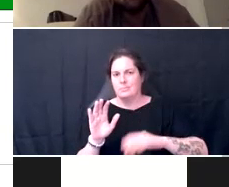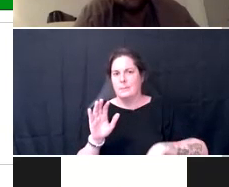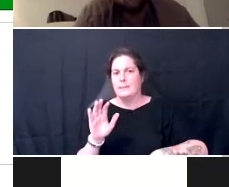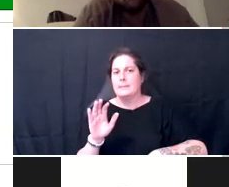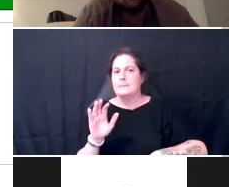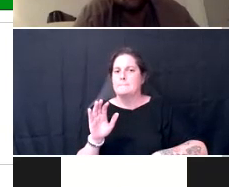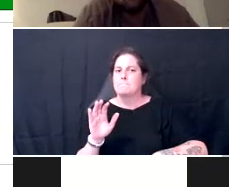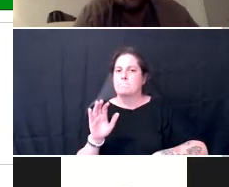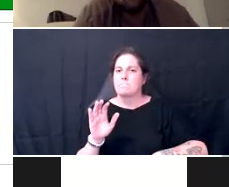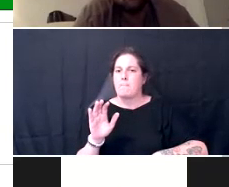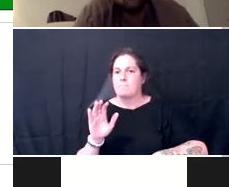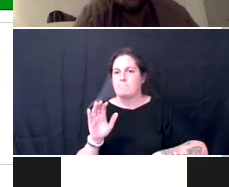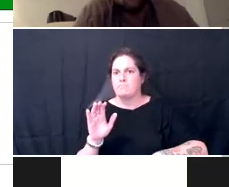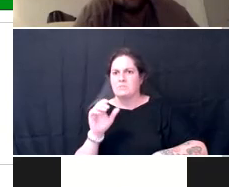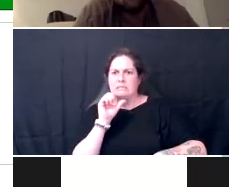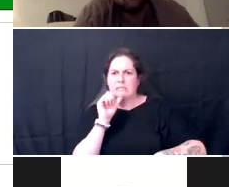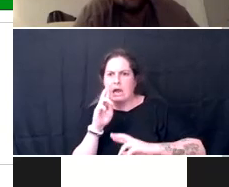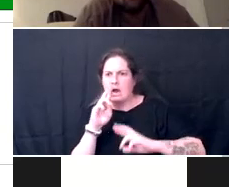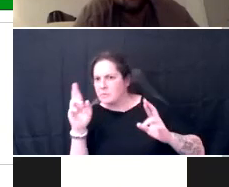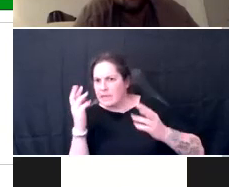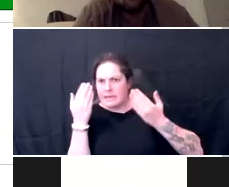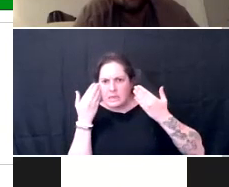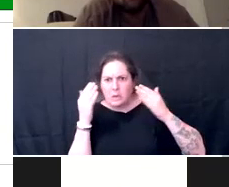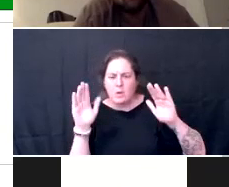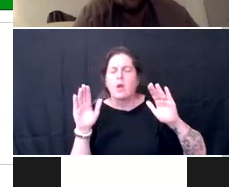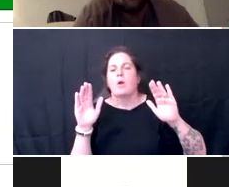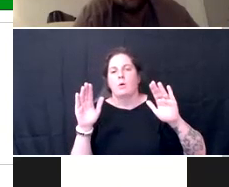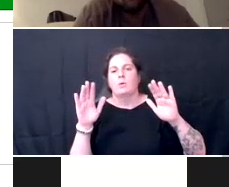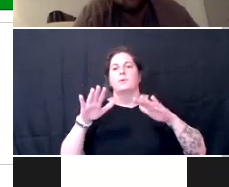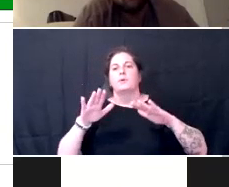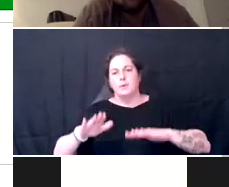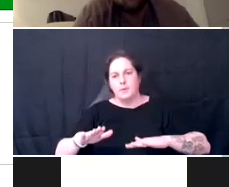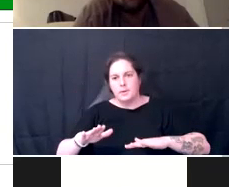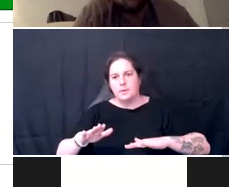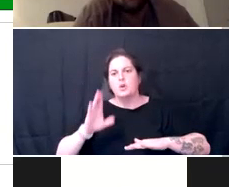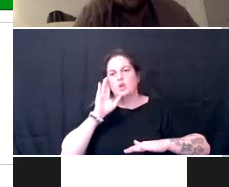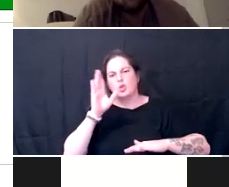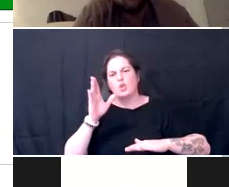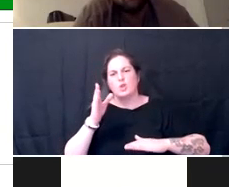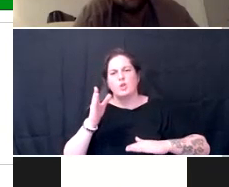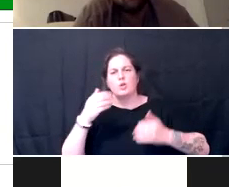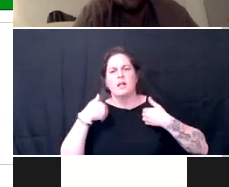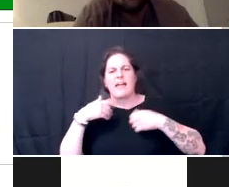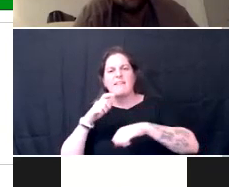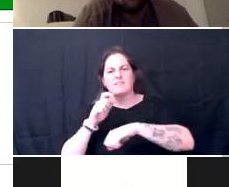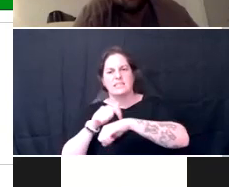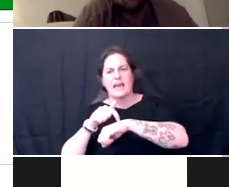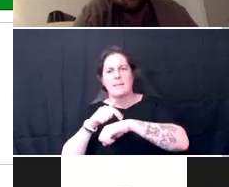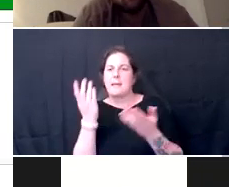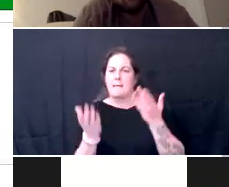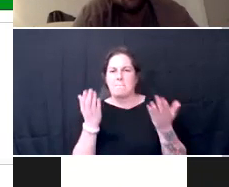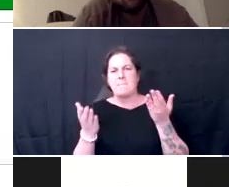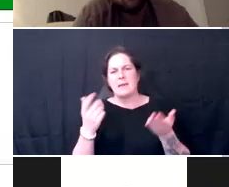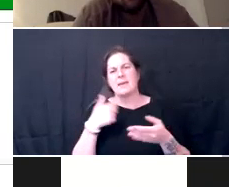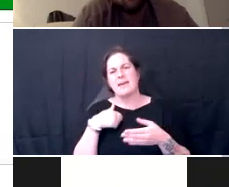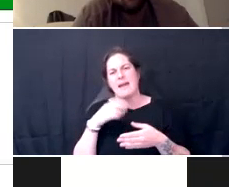about not being able to deal with the material in terms of a problem set. And I may go ahead and extend and give a little bit more time on the